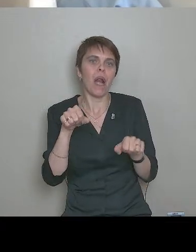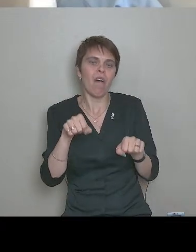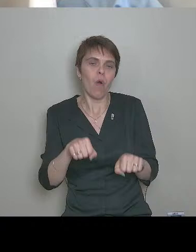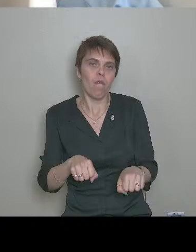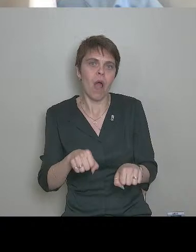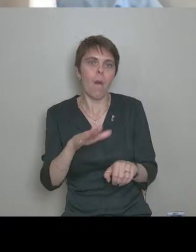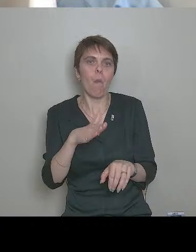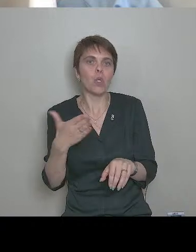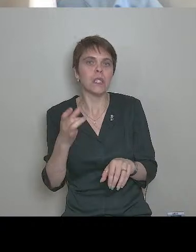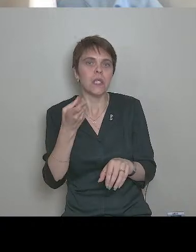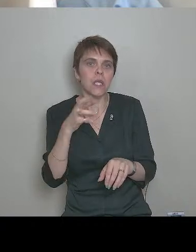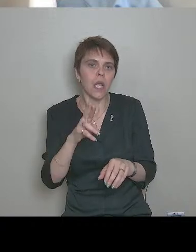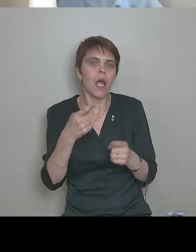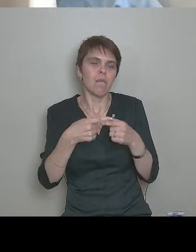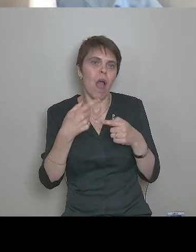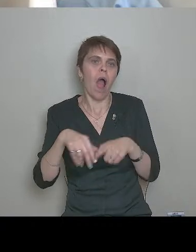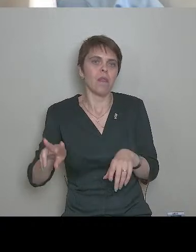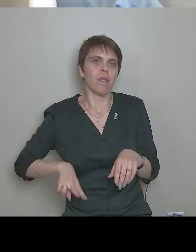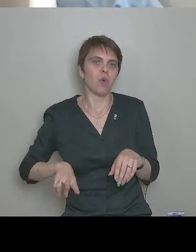of,